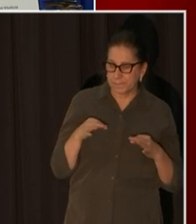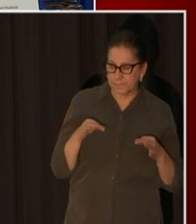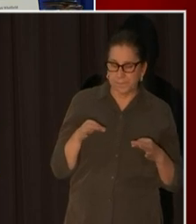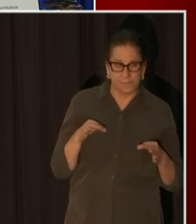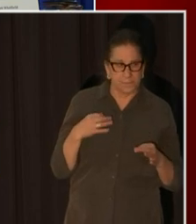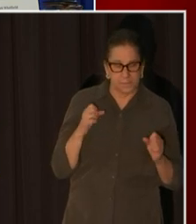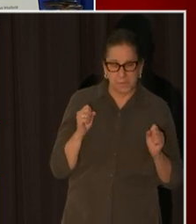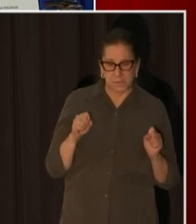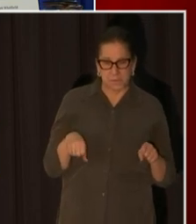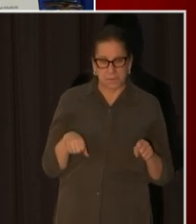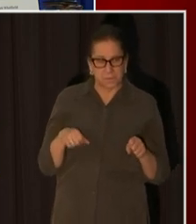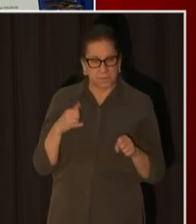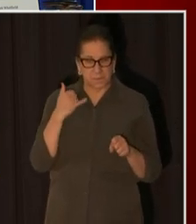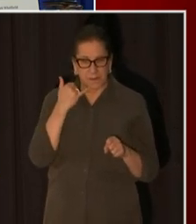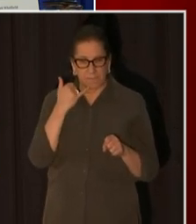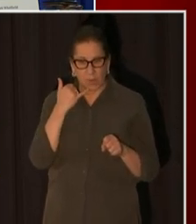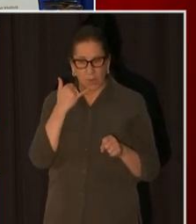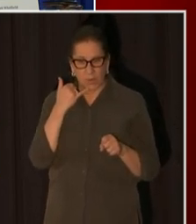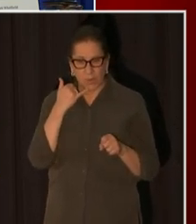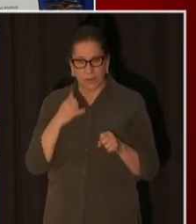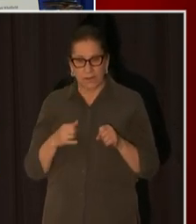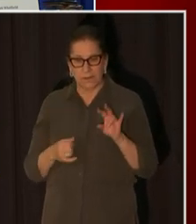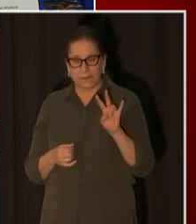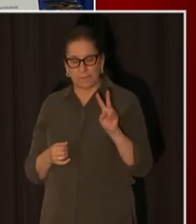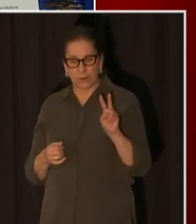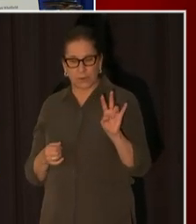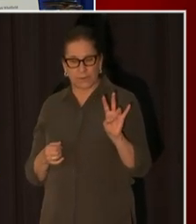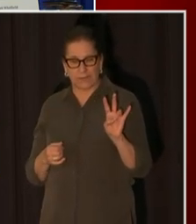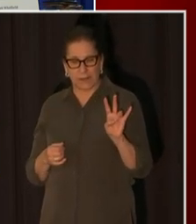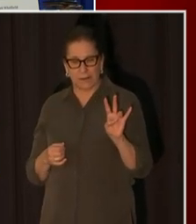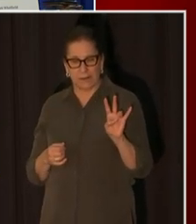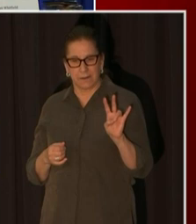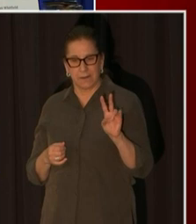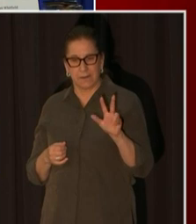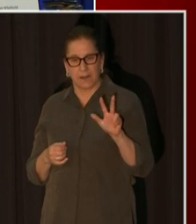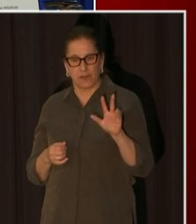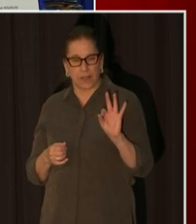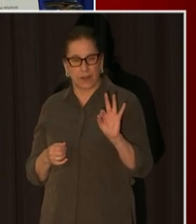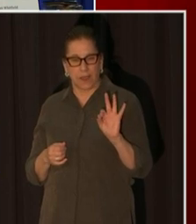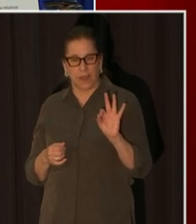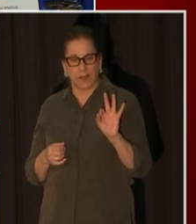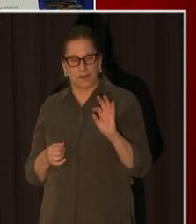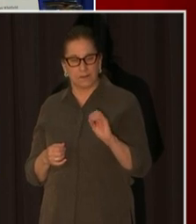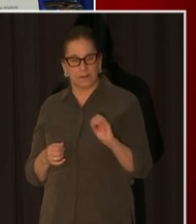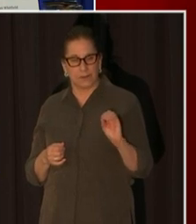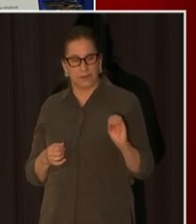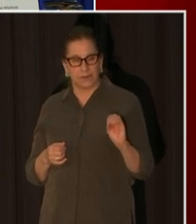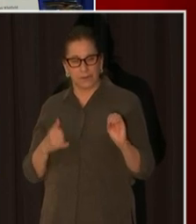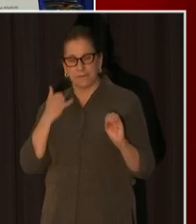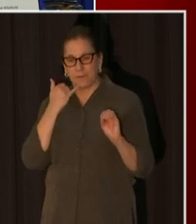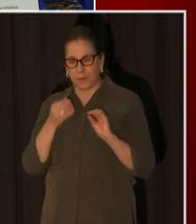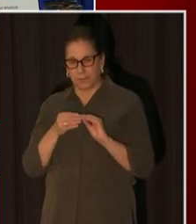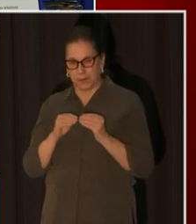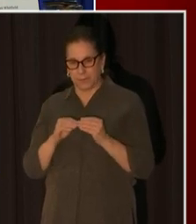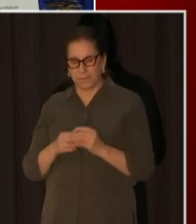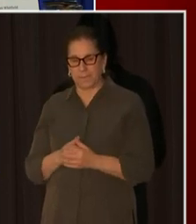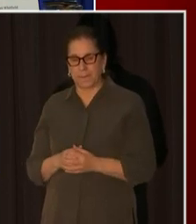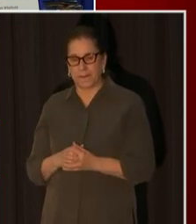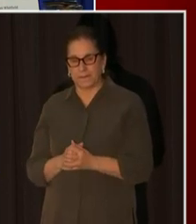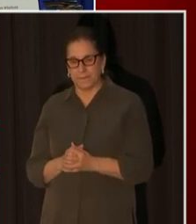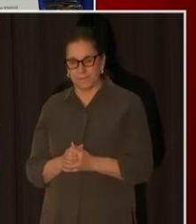before those or something technical, of that sort. Yeah, definitely sorry about those technical. Deputy Mayor, can I? Yeah, I was going to say, I want to make sure, though, we get to the heart of your